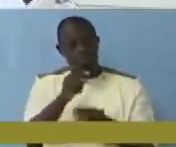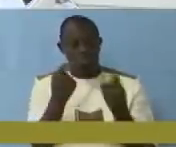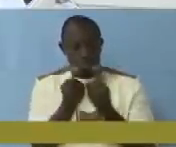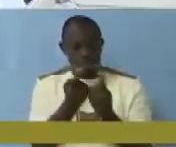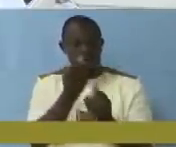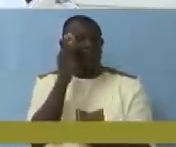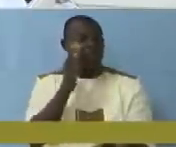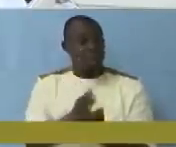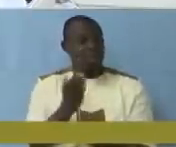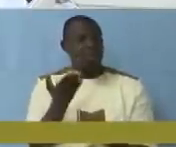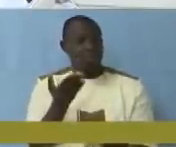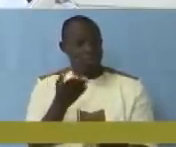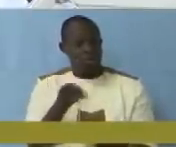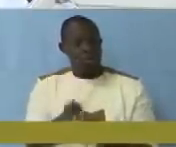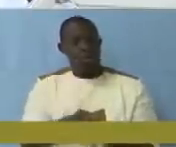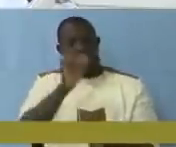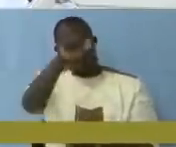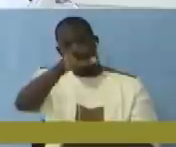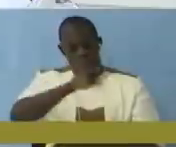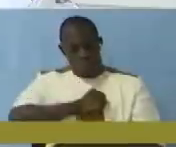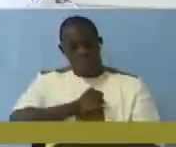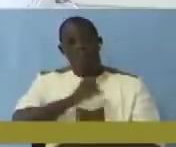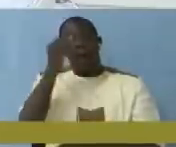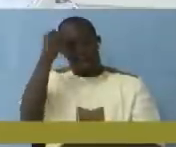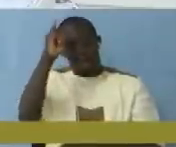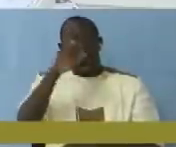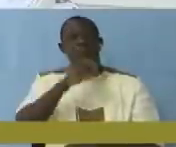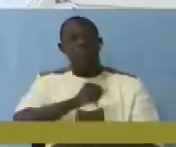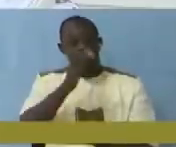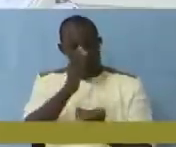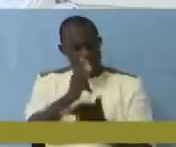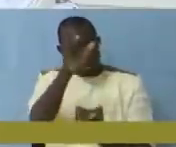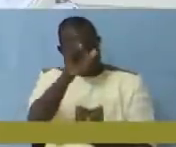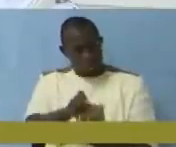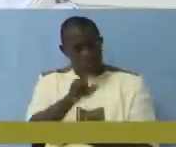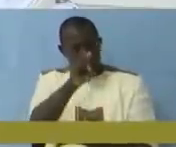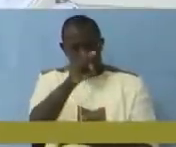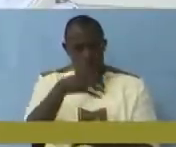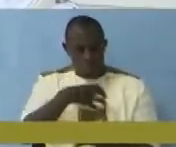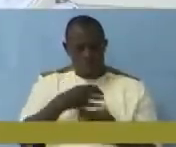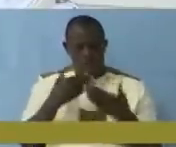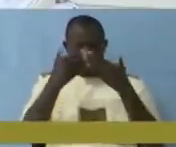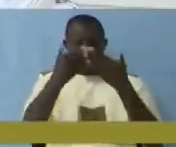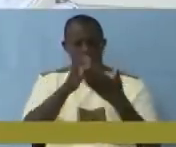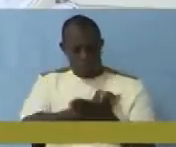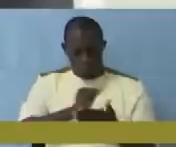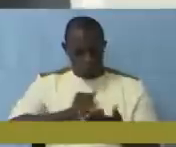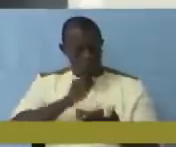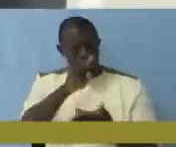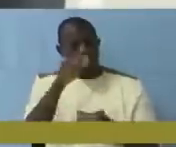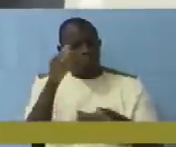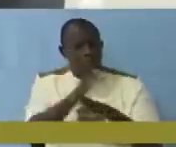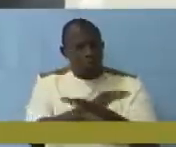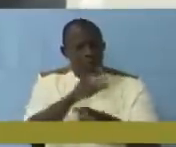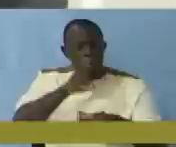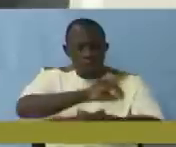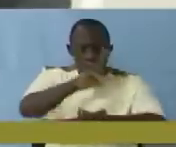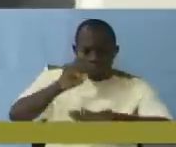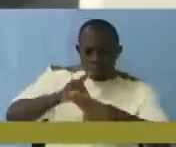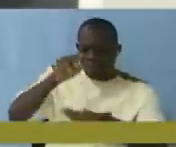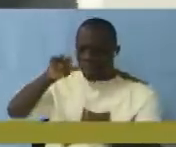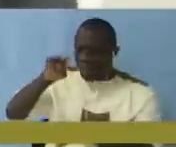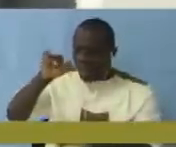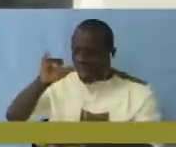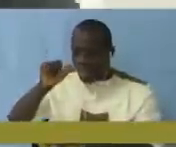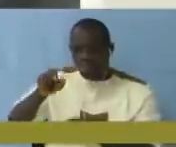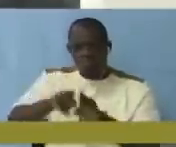That's your opinion, sir. So, Mr. Witness, you want to tell us that you were at the NIA at this time, you did not have a clue, you did